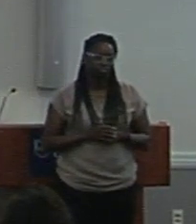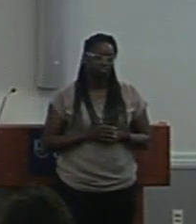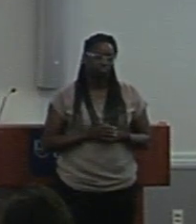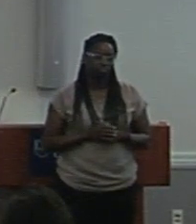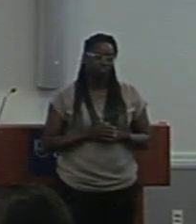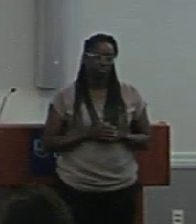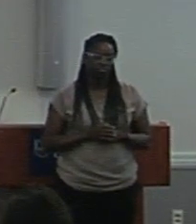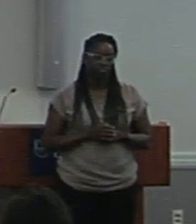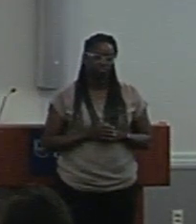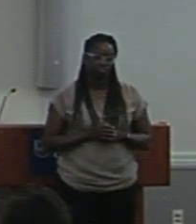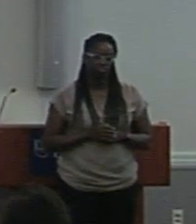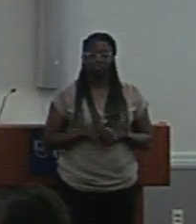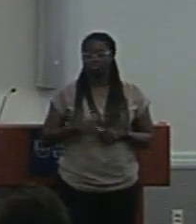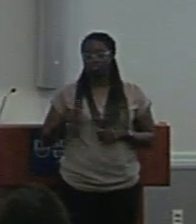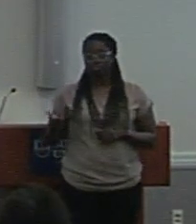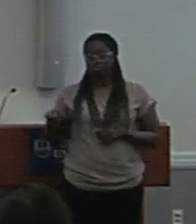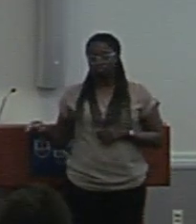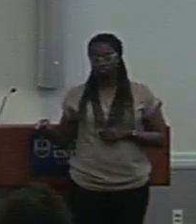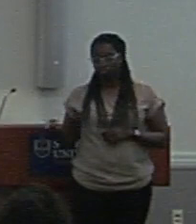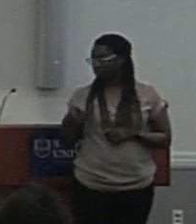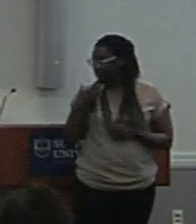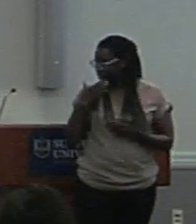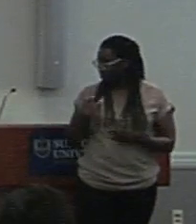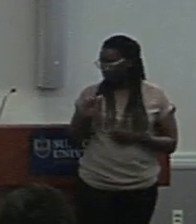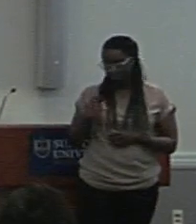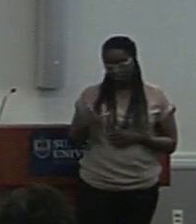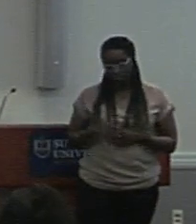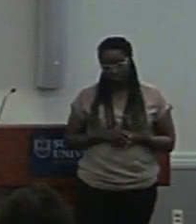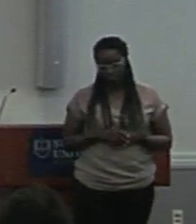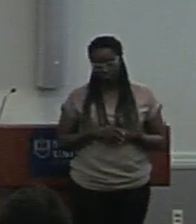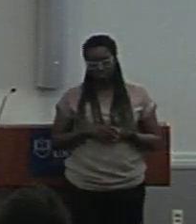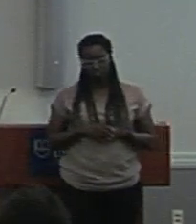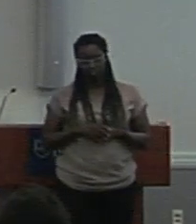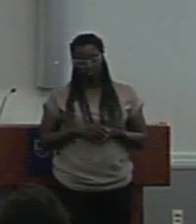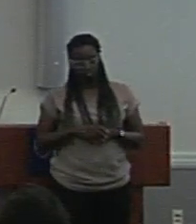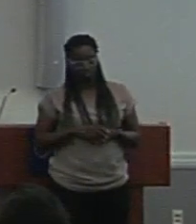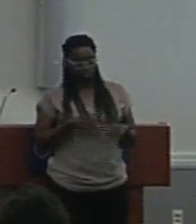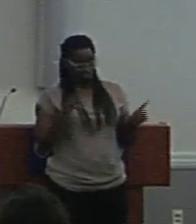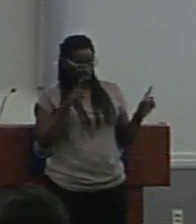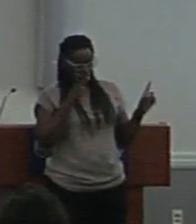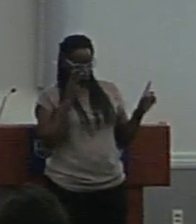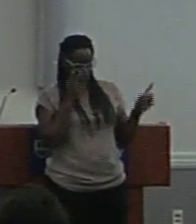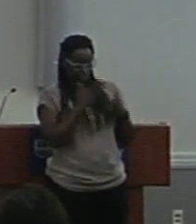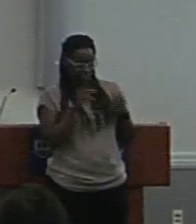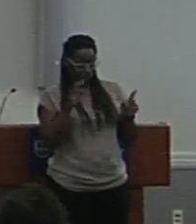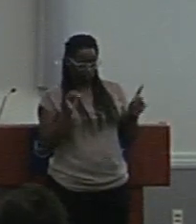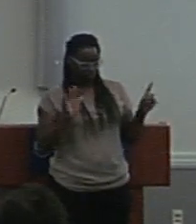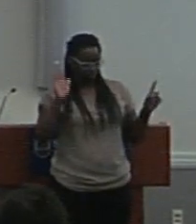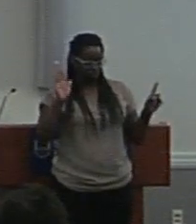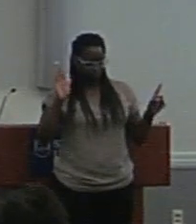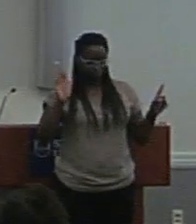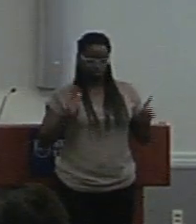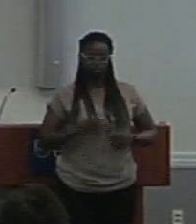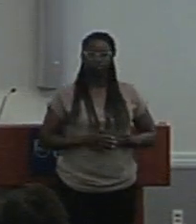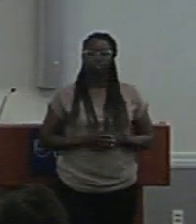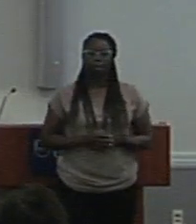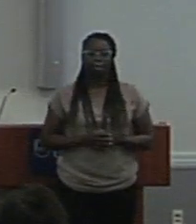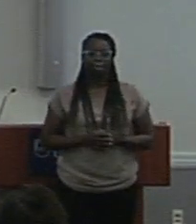Thank you, Carl. I think we have a couple of questions on Zoom. We can take another one.